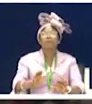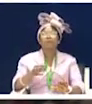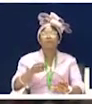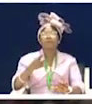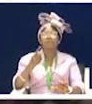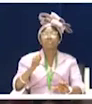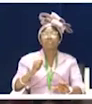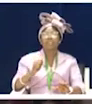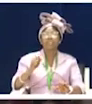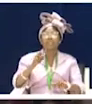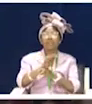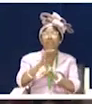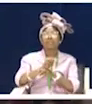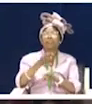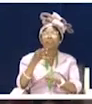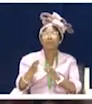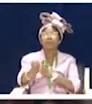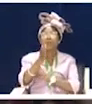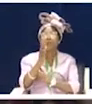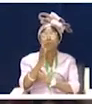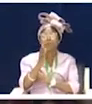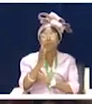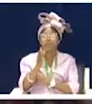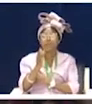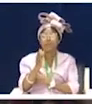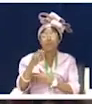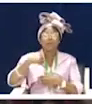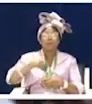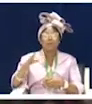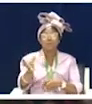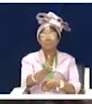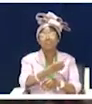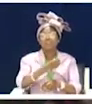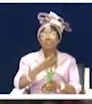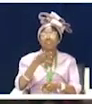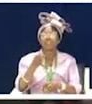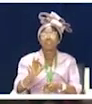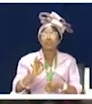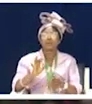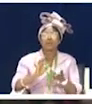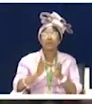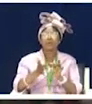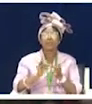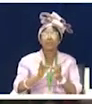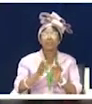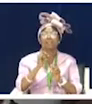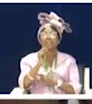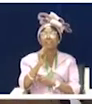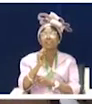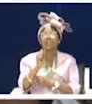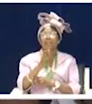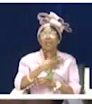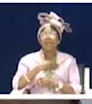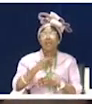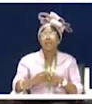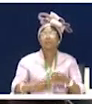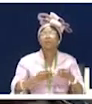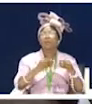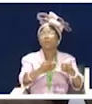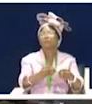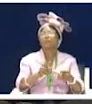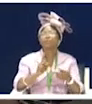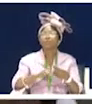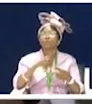the mercies of God. We will take the online testimonies and we proceed to